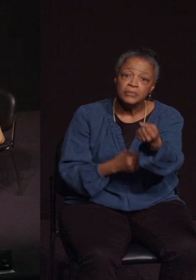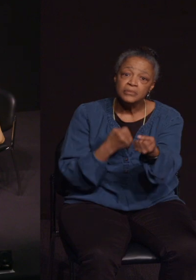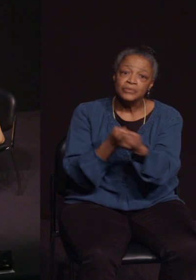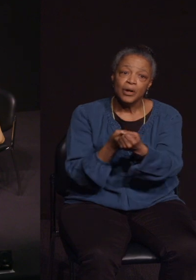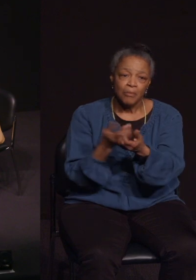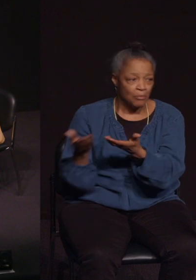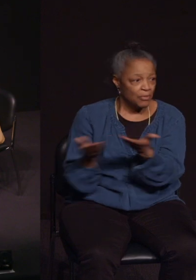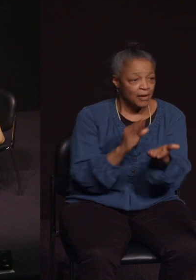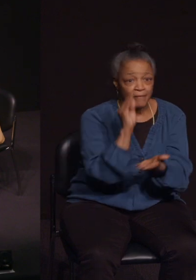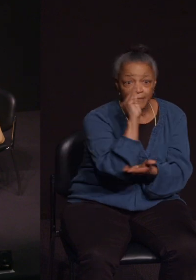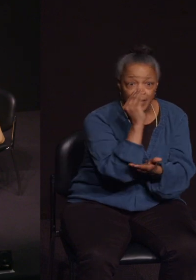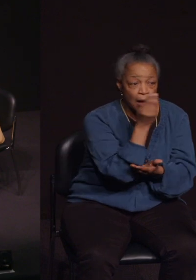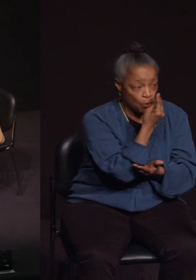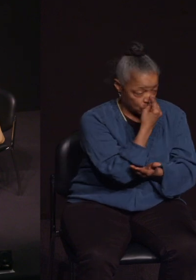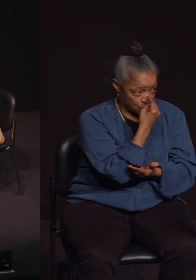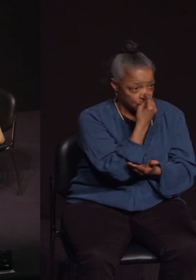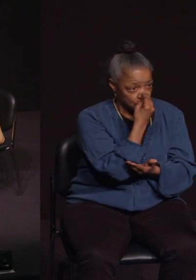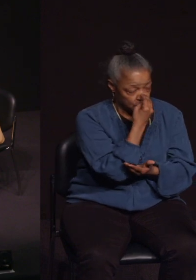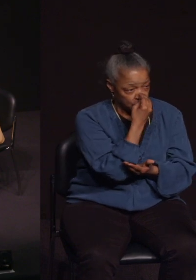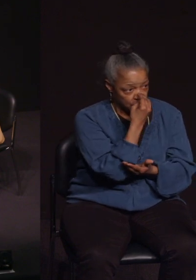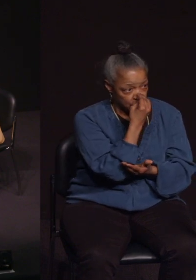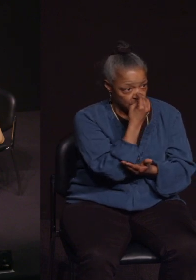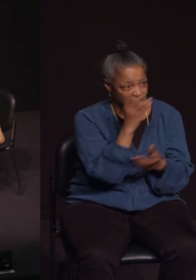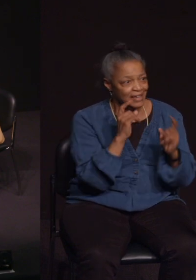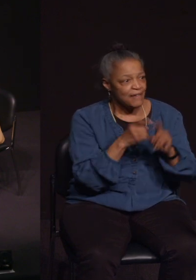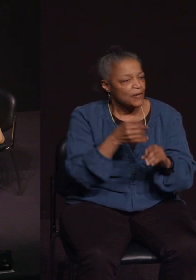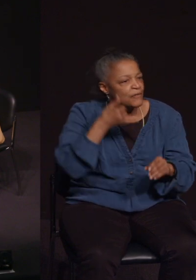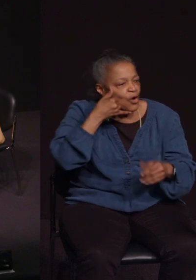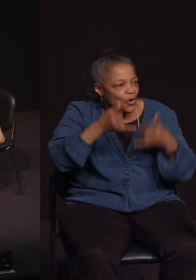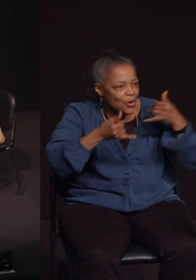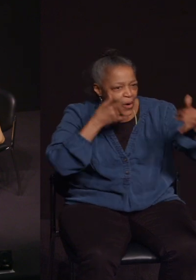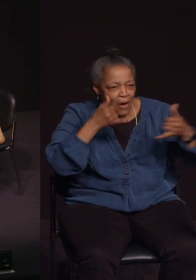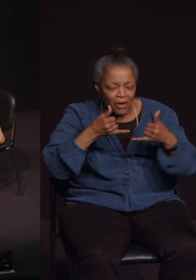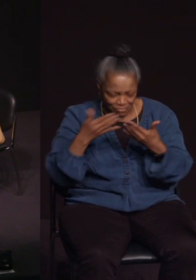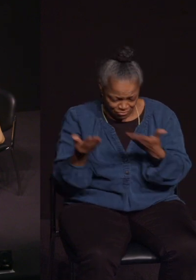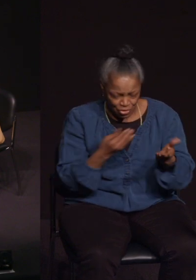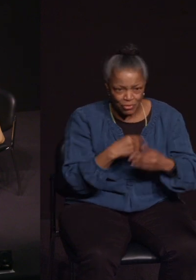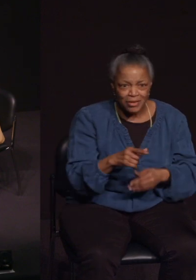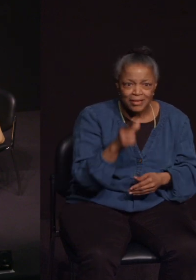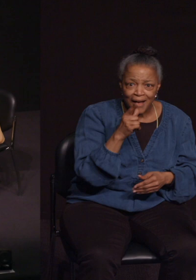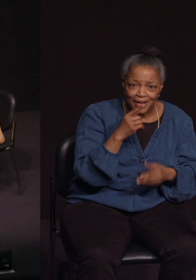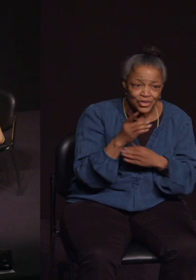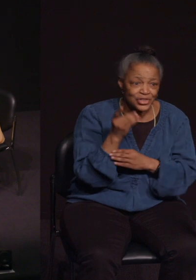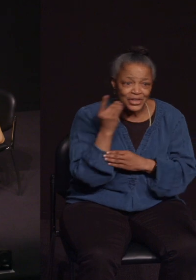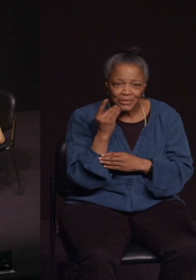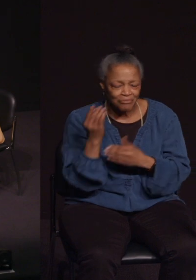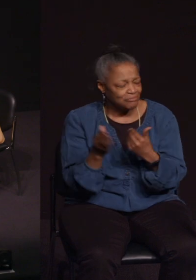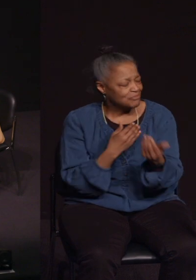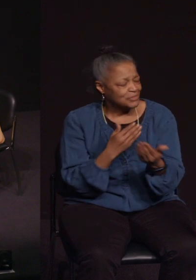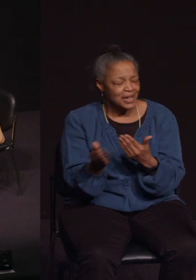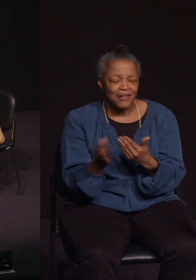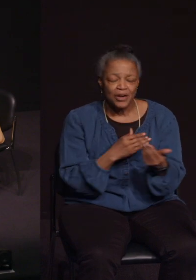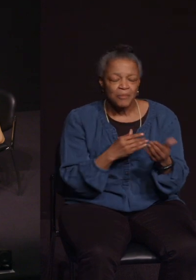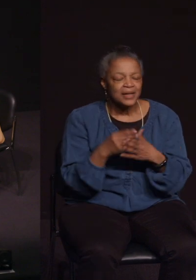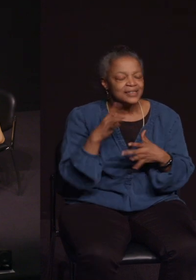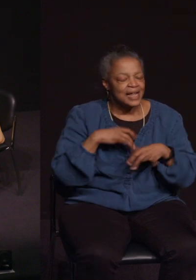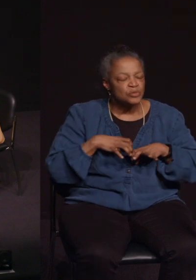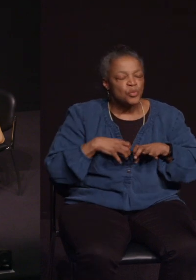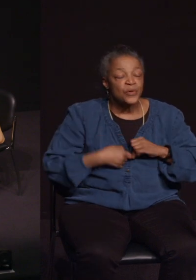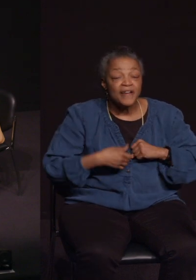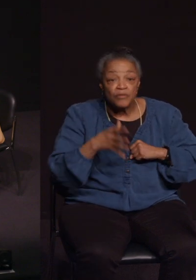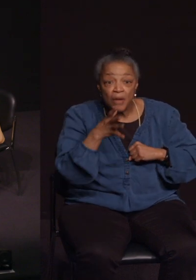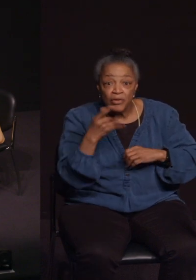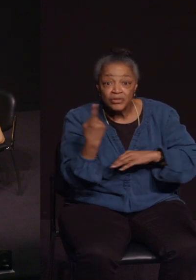some flowers, give her a phone call, take her to lunch, dinner, you know, because that is the day that